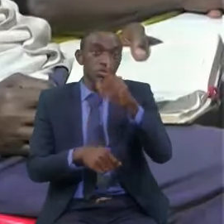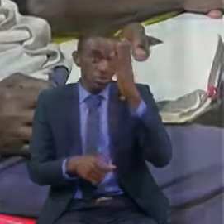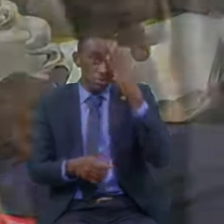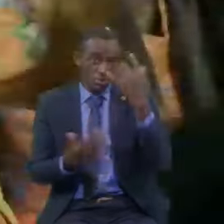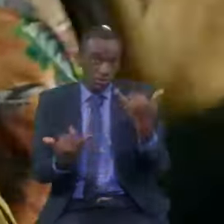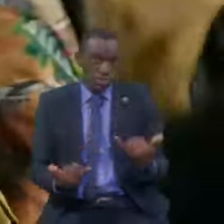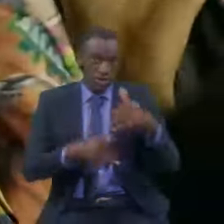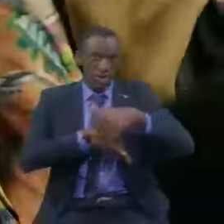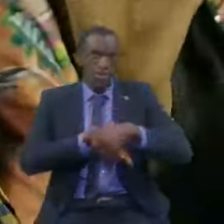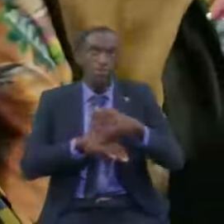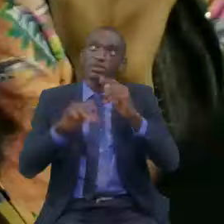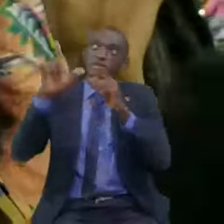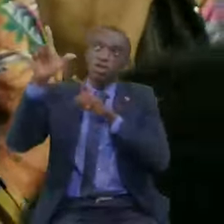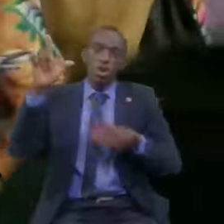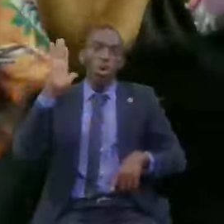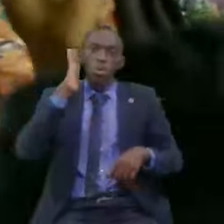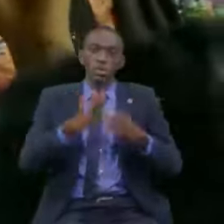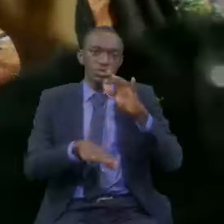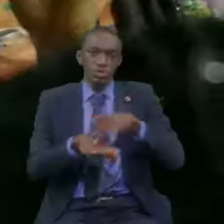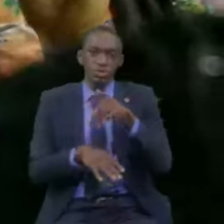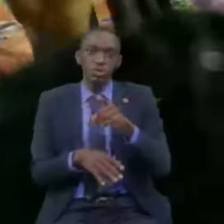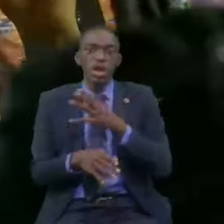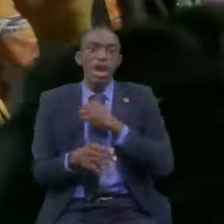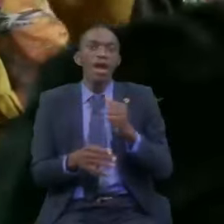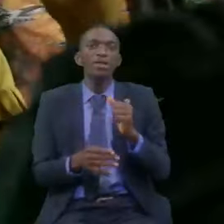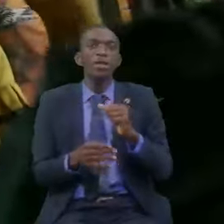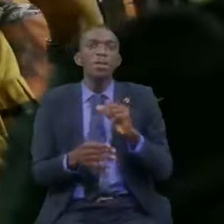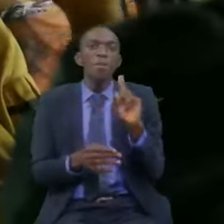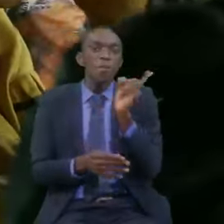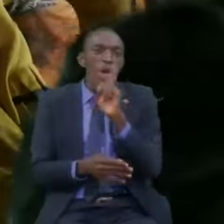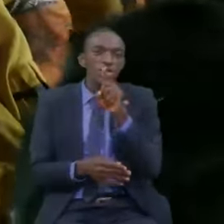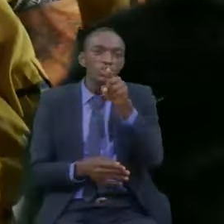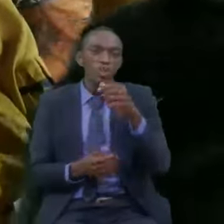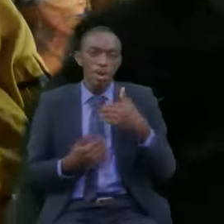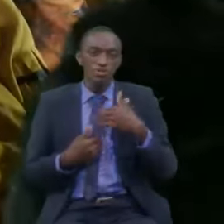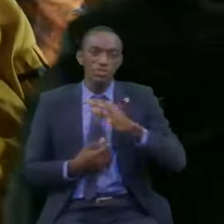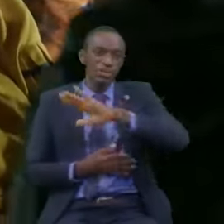touch you. And where you have never been